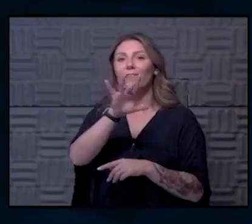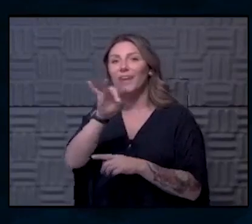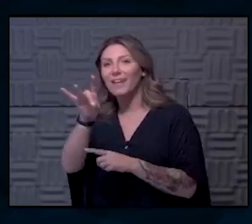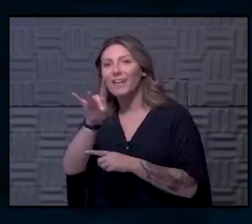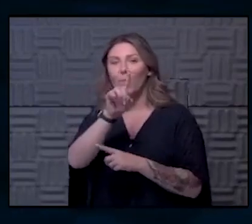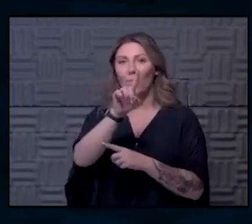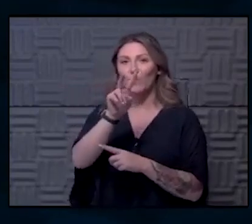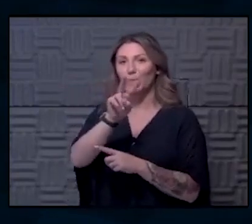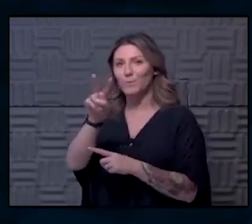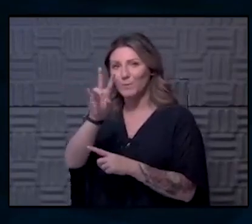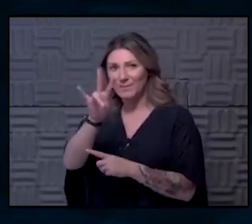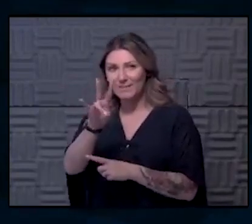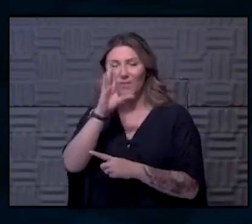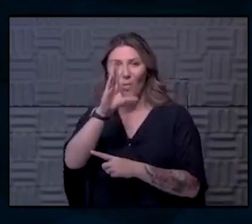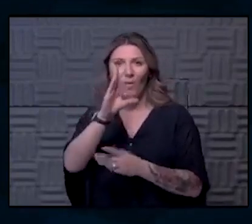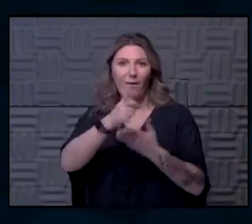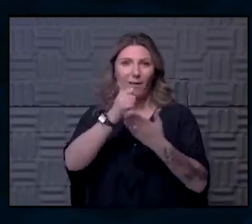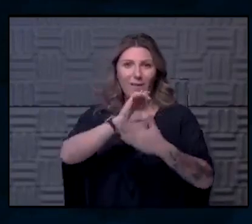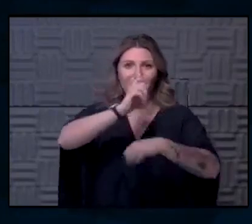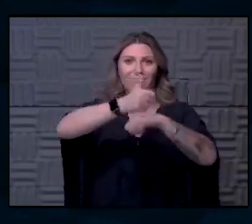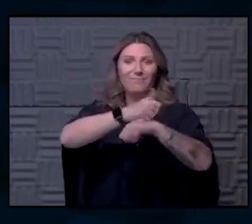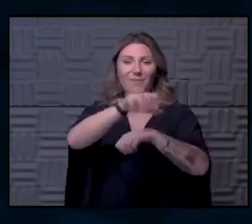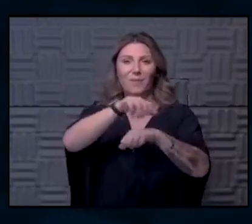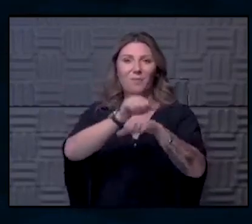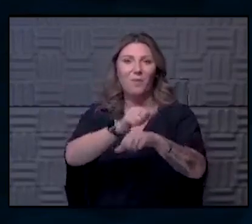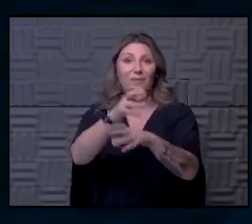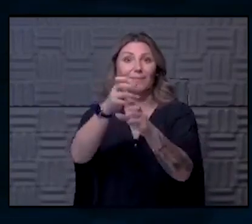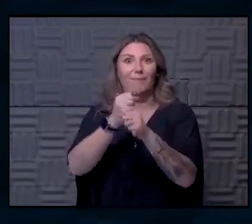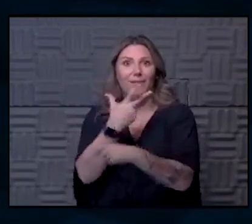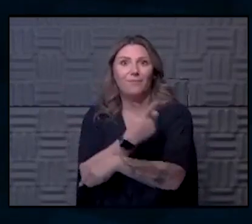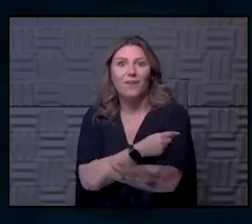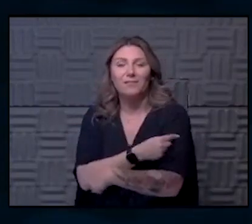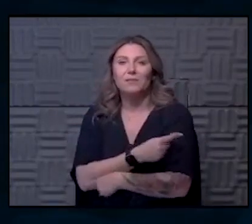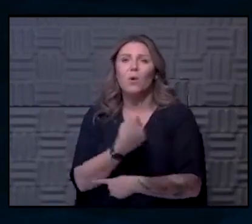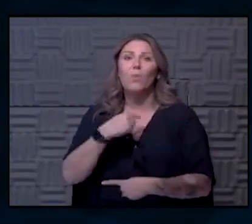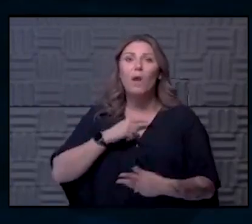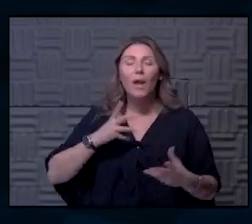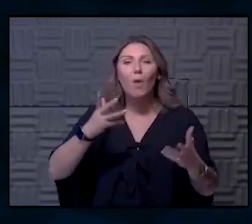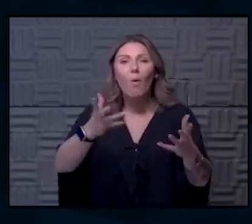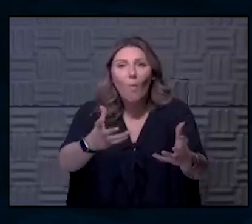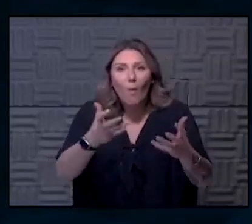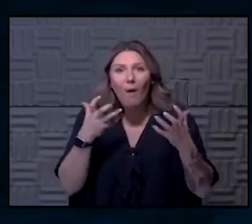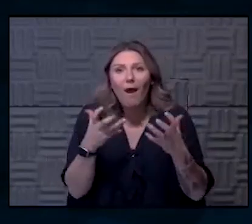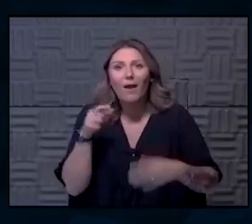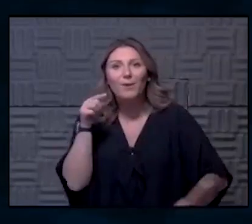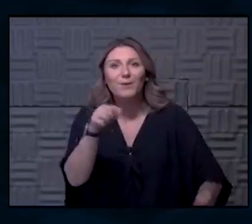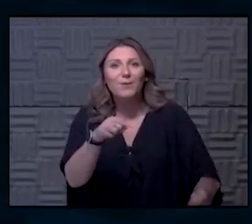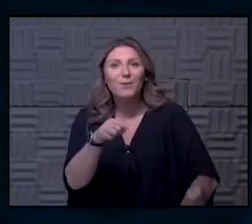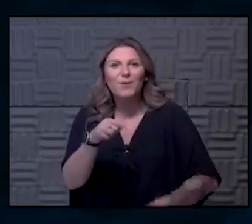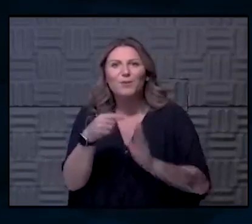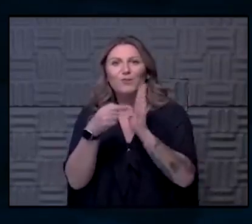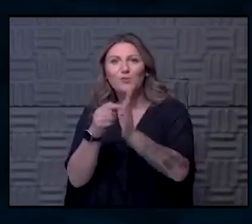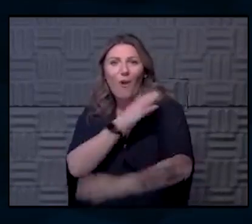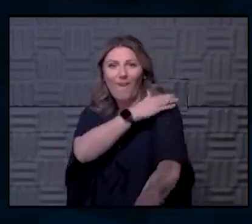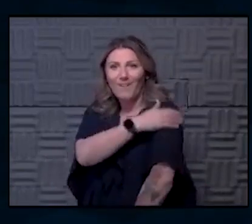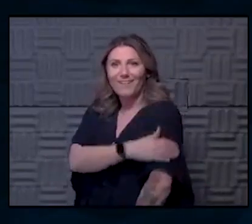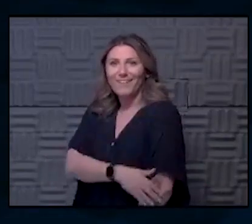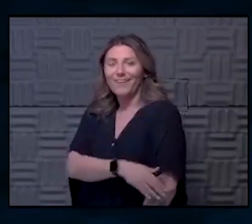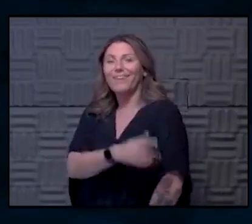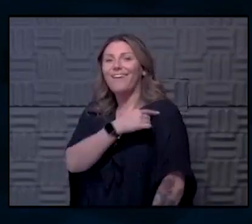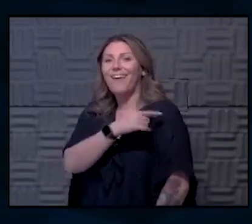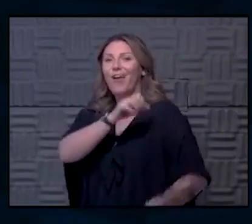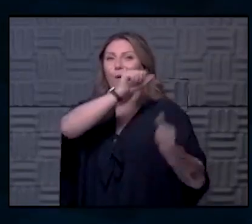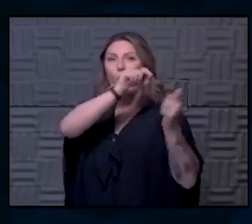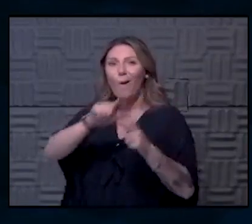913-588-1227, and we will help you get that appointment to get a vaccination. We want you to show us your arm so we can all